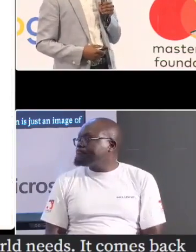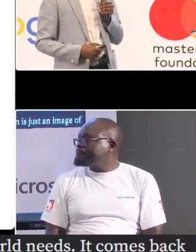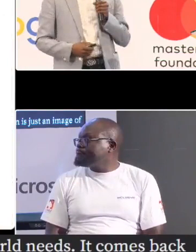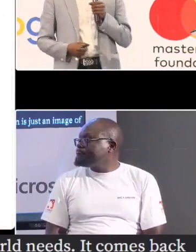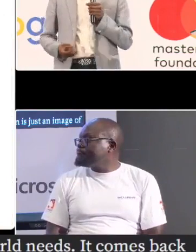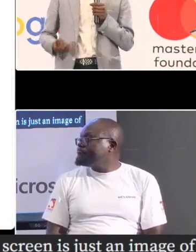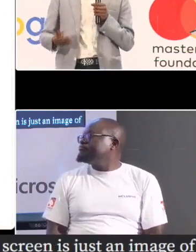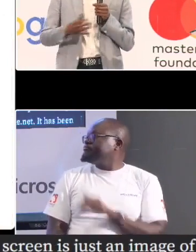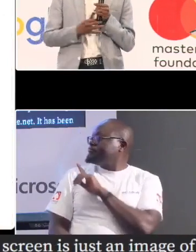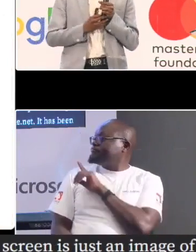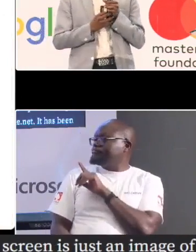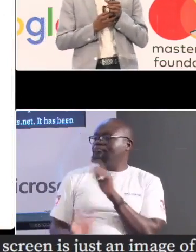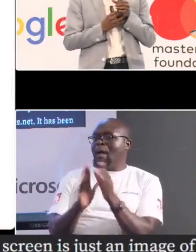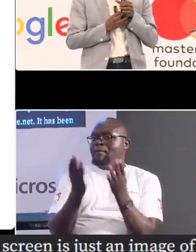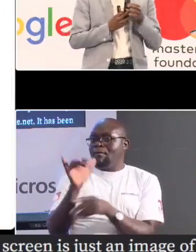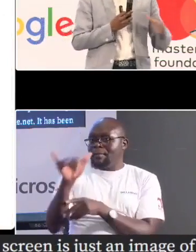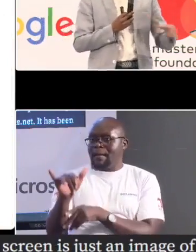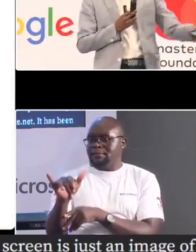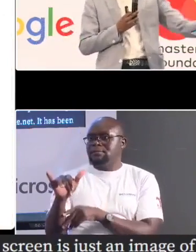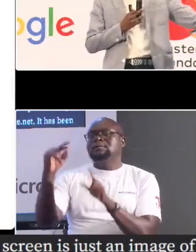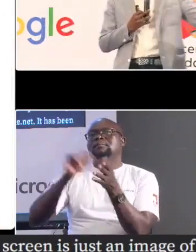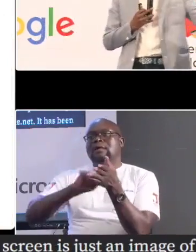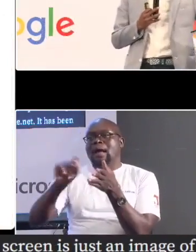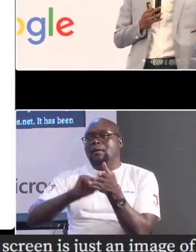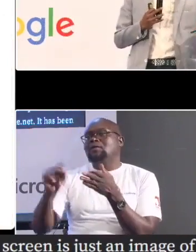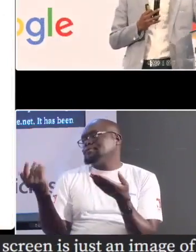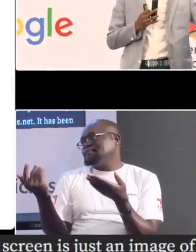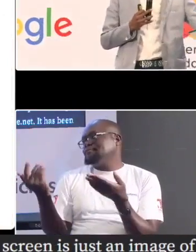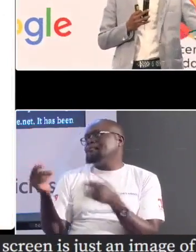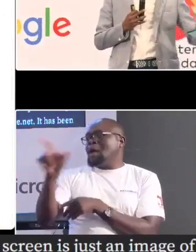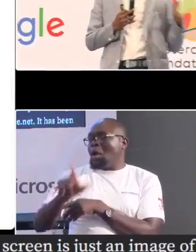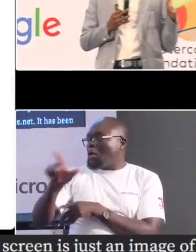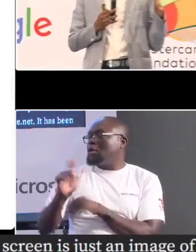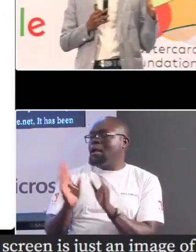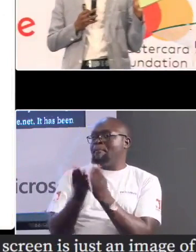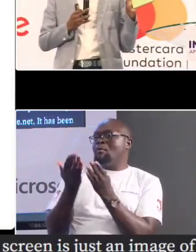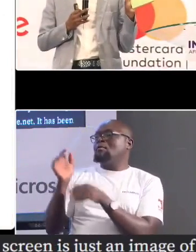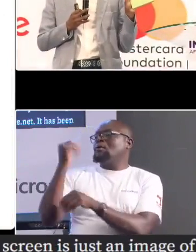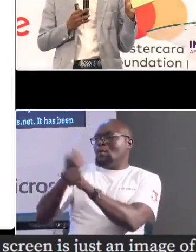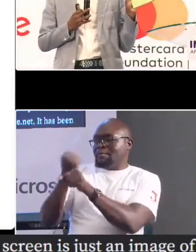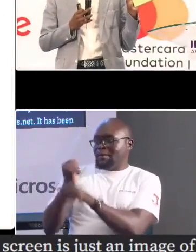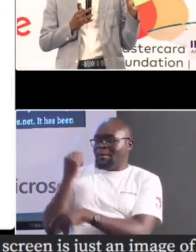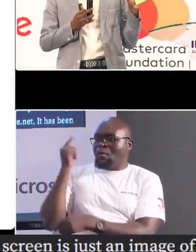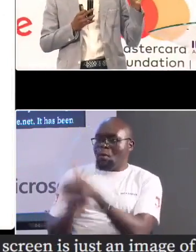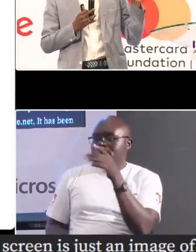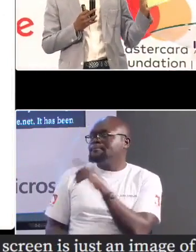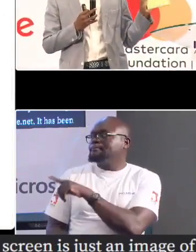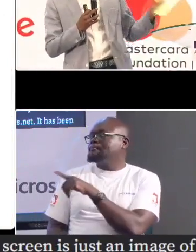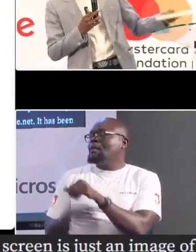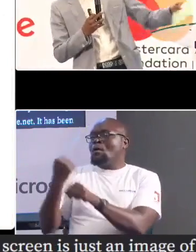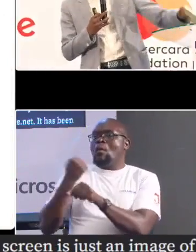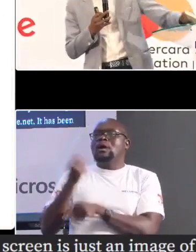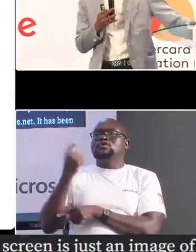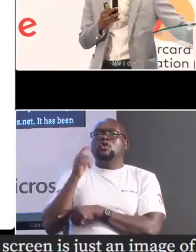And on screen is a book that I just wrote on creative leadership. I'm not going to go into that because we'll be doing the